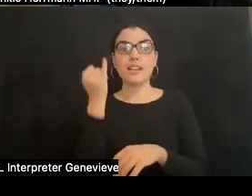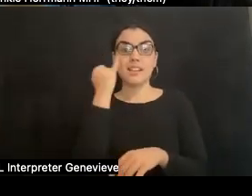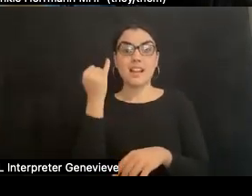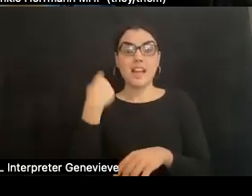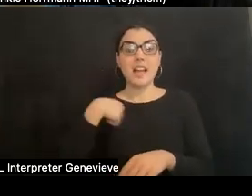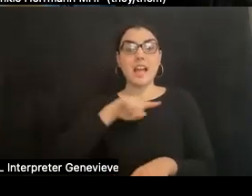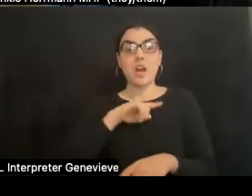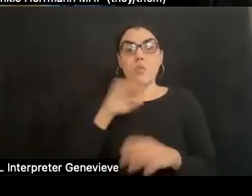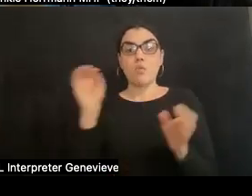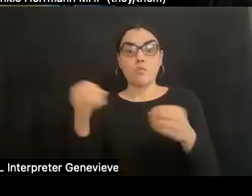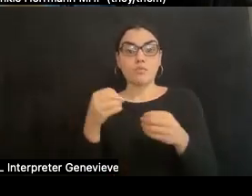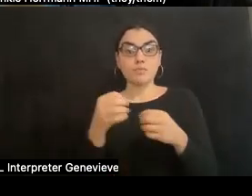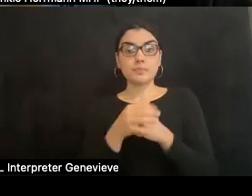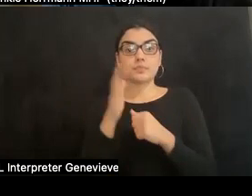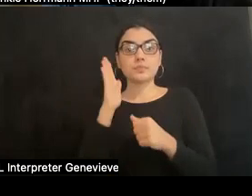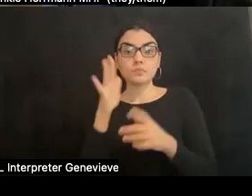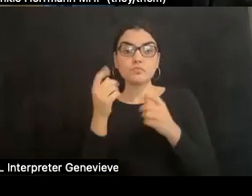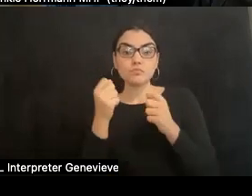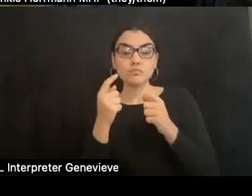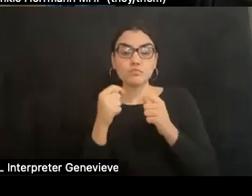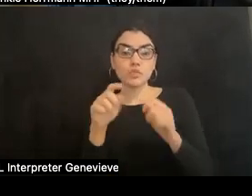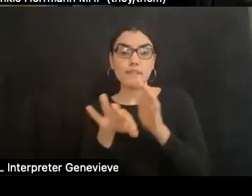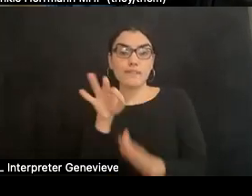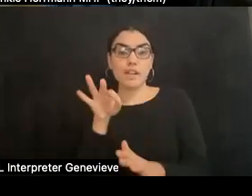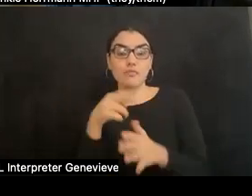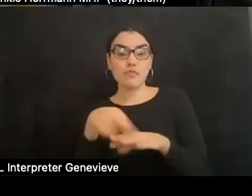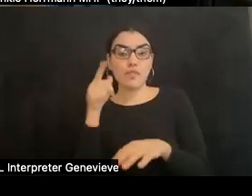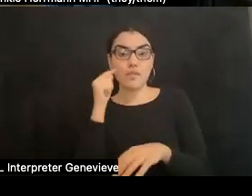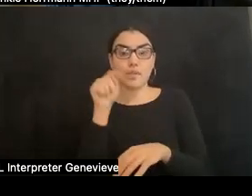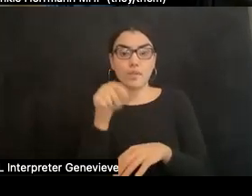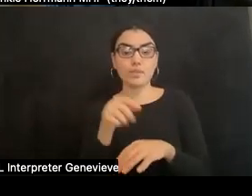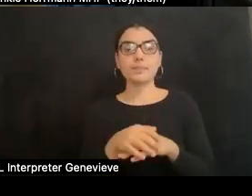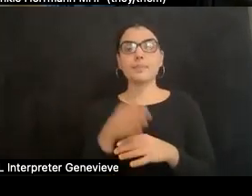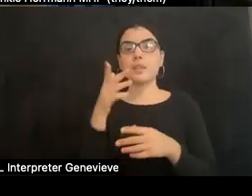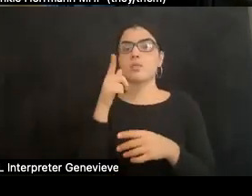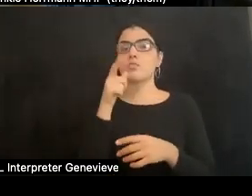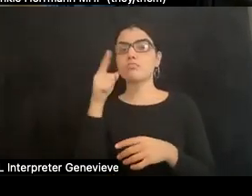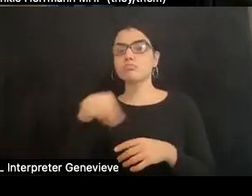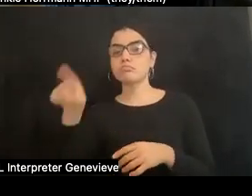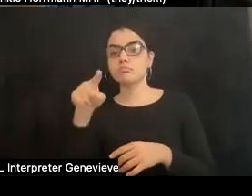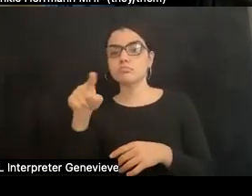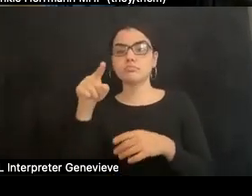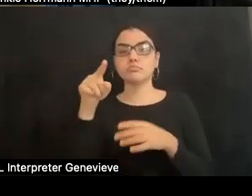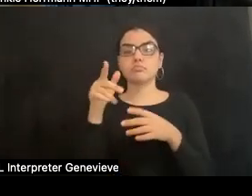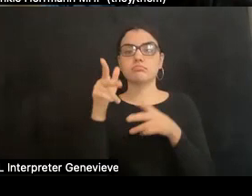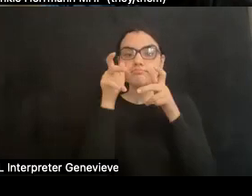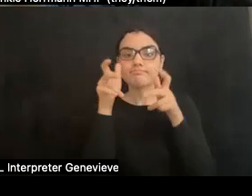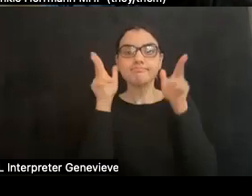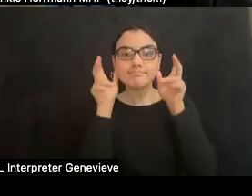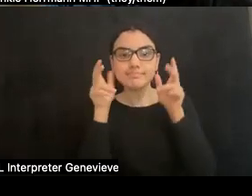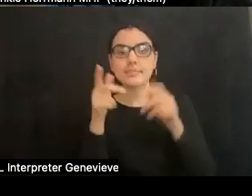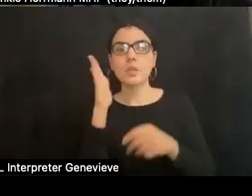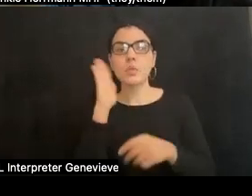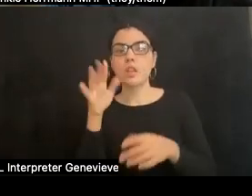you need assistance with, we will try to find you a referral. And for people listening, I'm going to say a phone number, but again, these are also